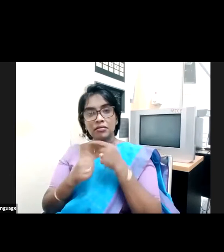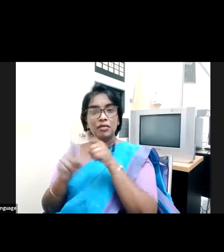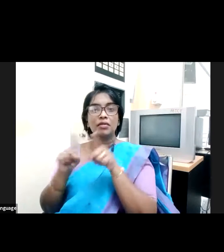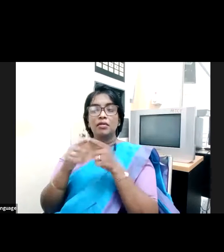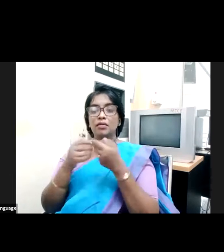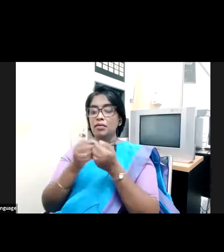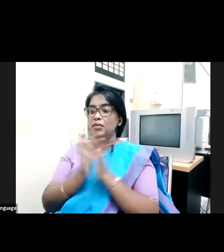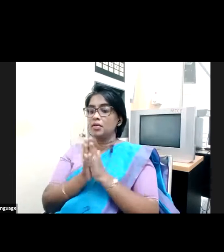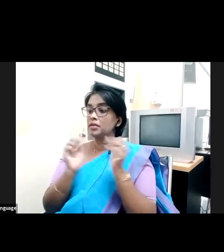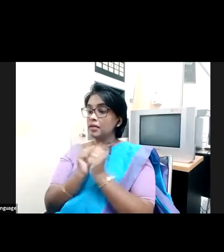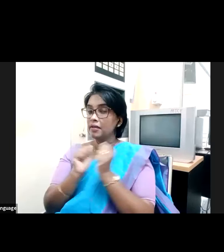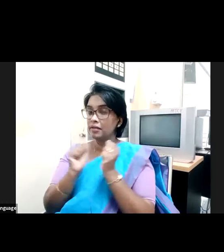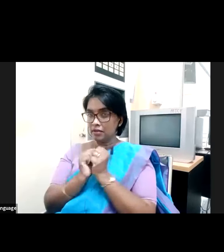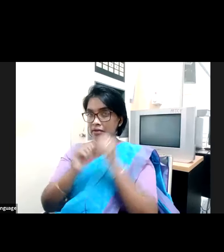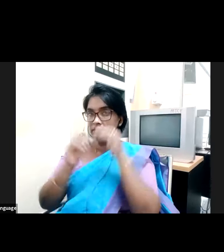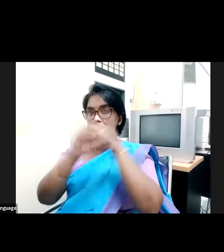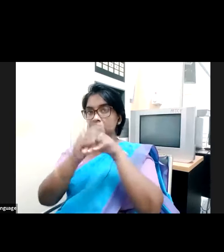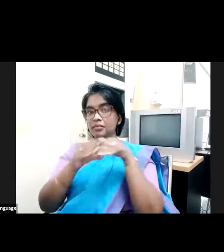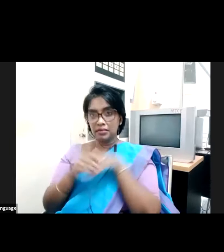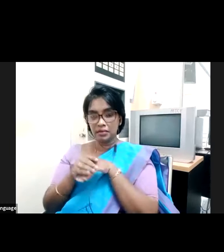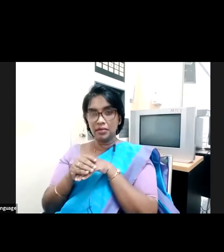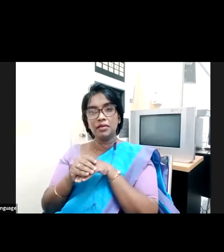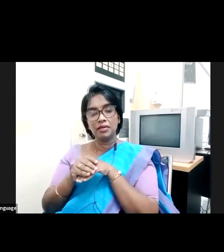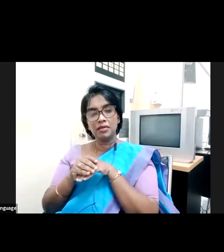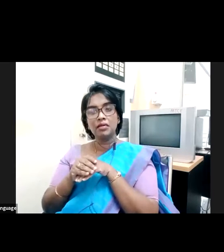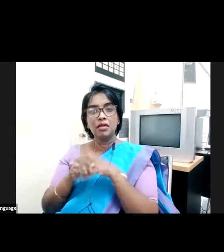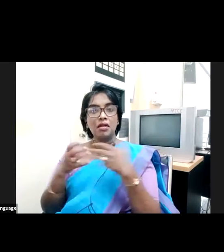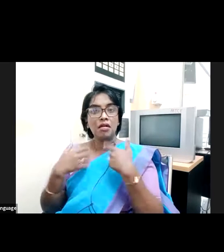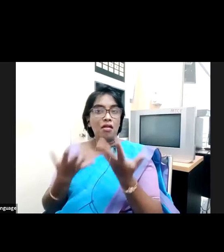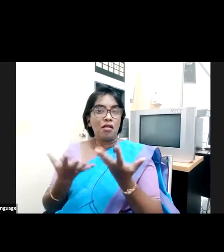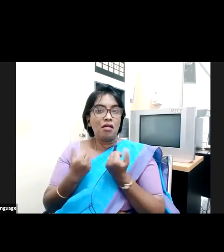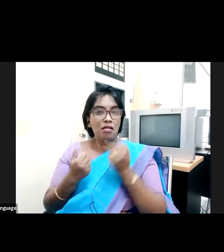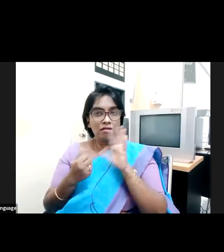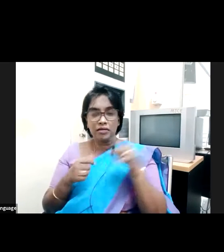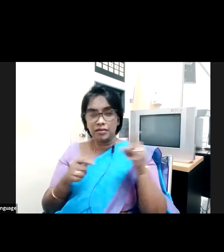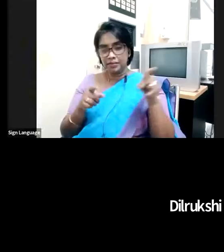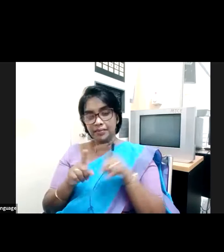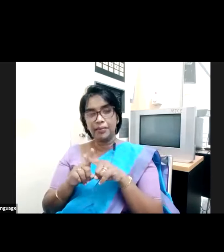for realizing and safeguarding the human, including labor rights,